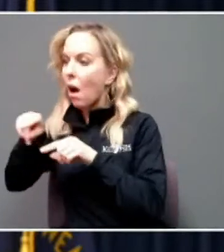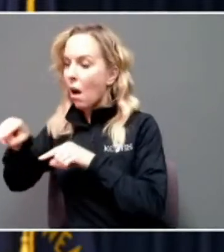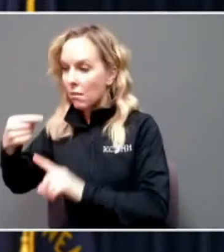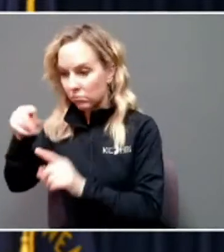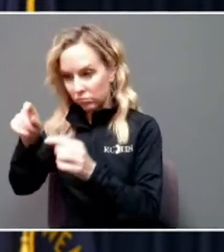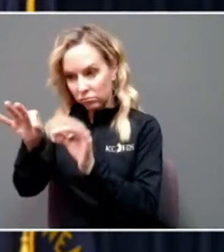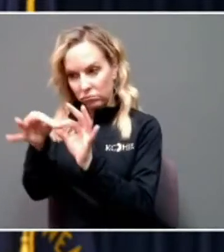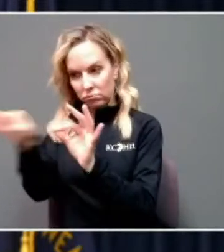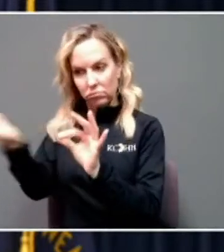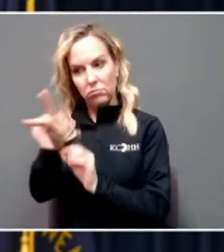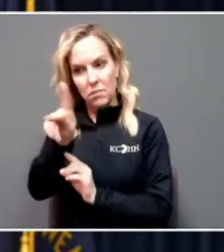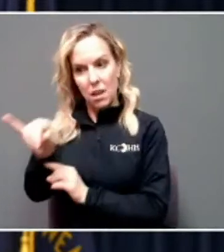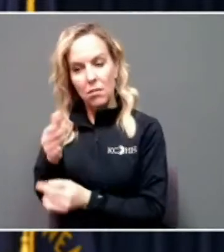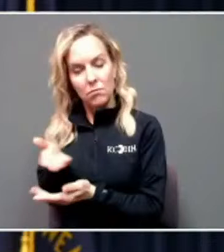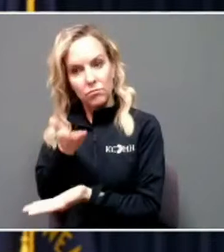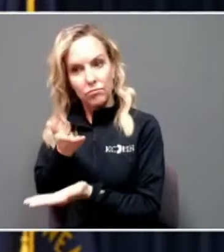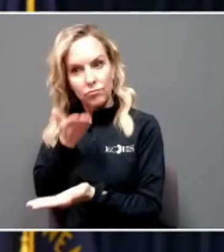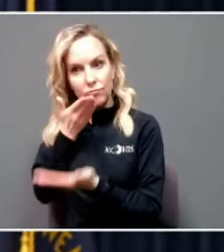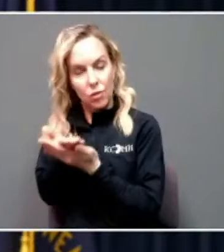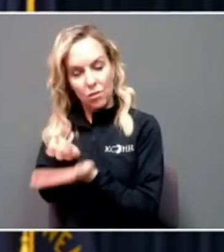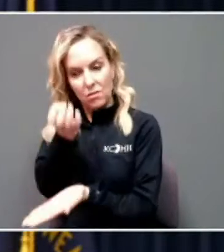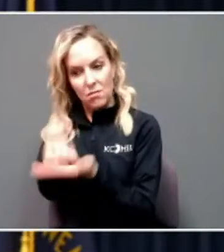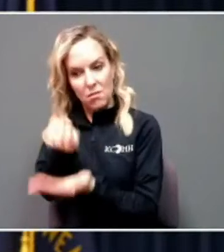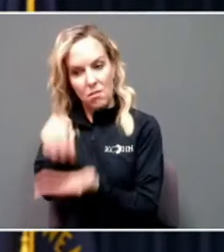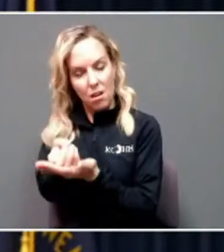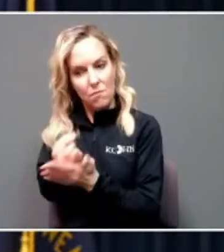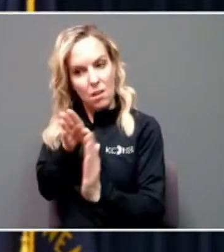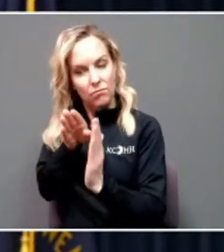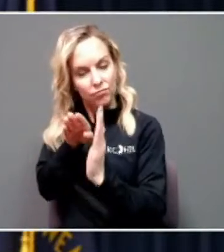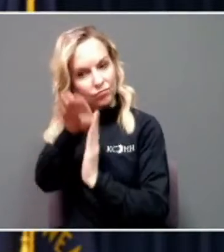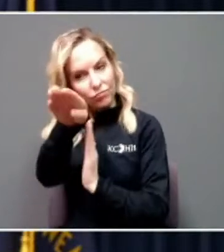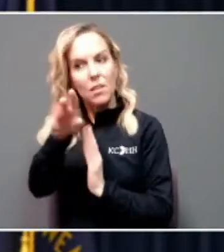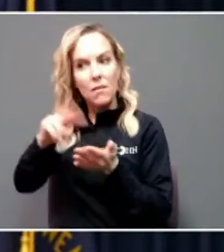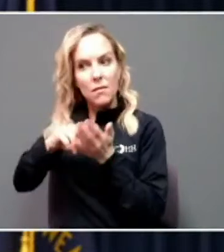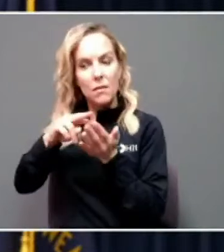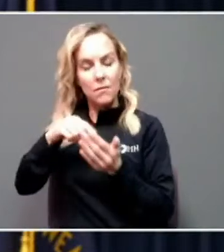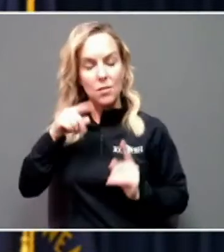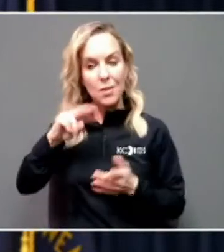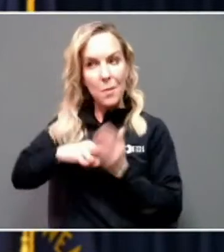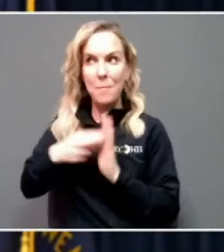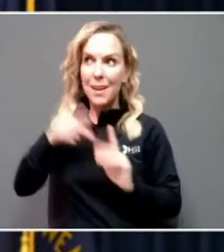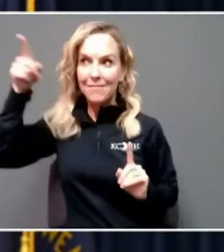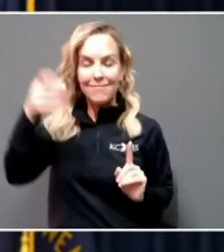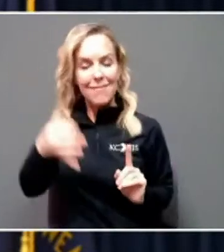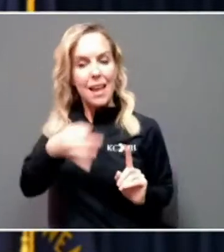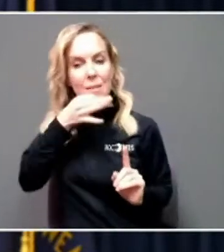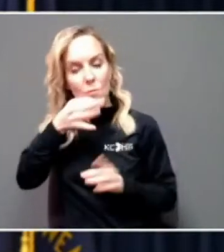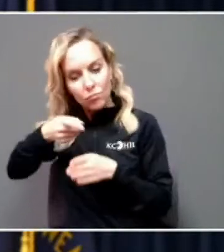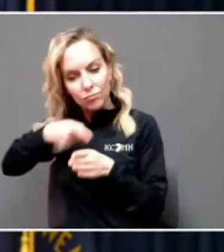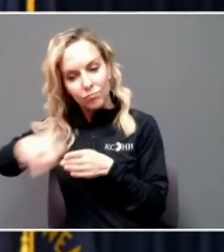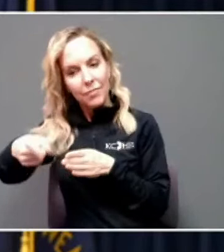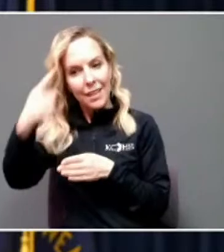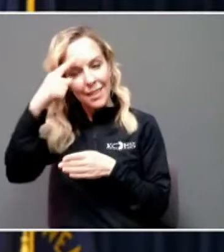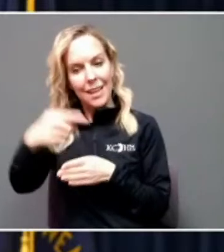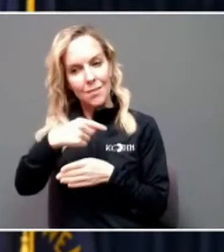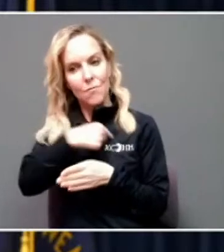business climate, well, the experts disagree. They think we're pretty positive. All right, on